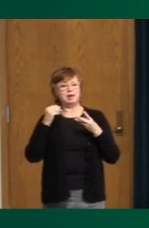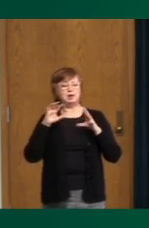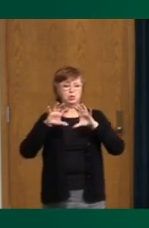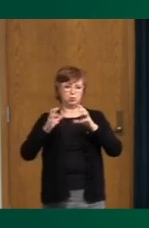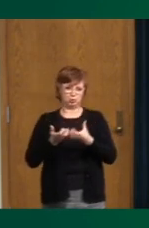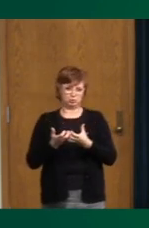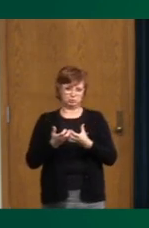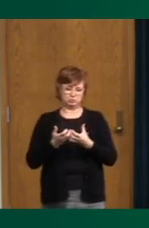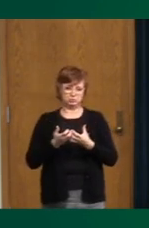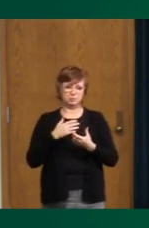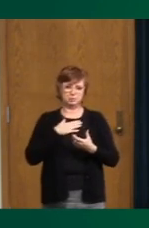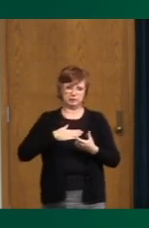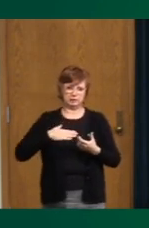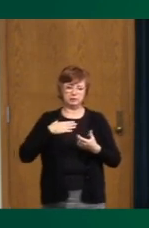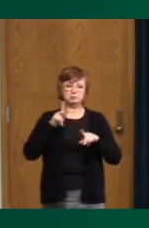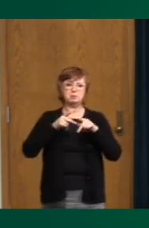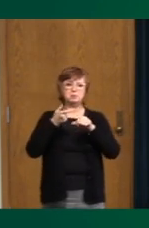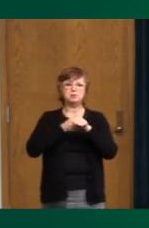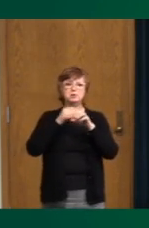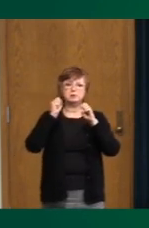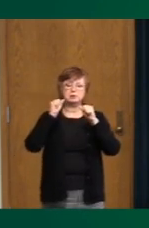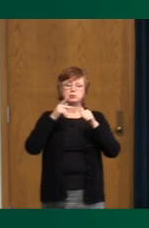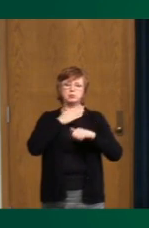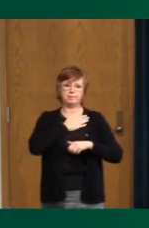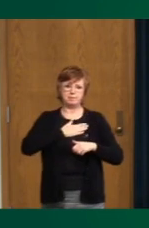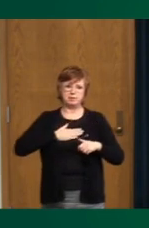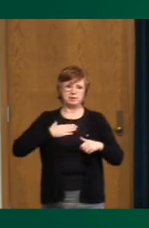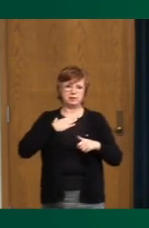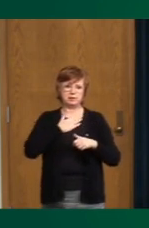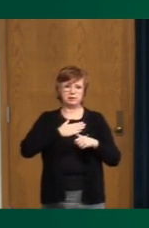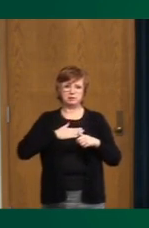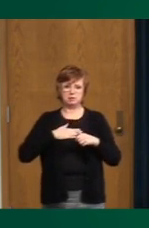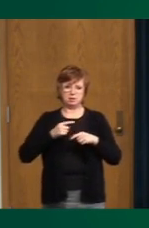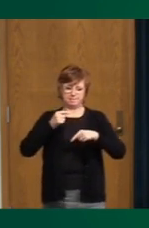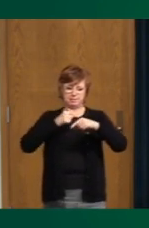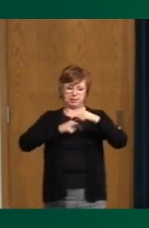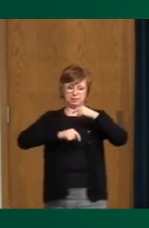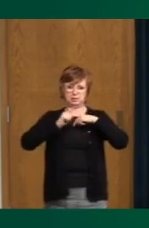and really get back to where we were in the early days of this